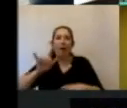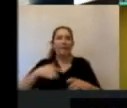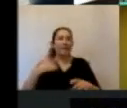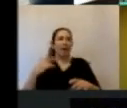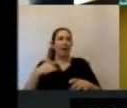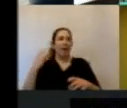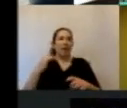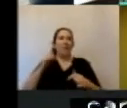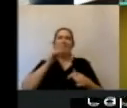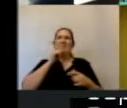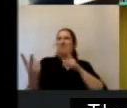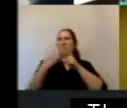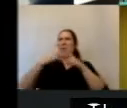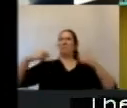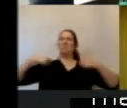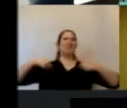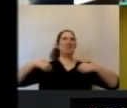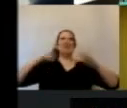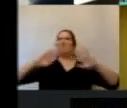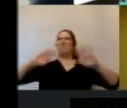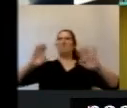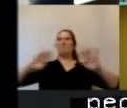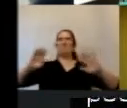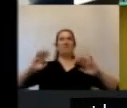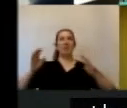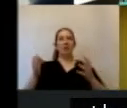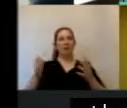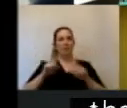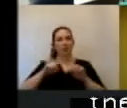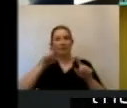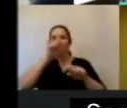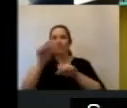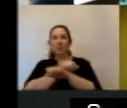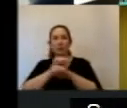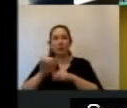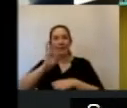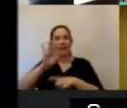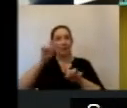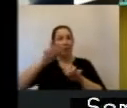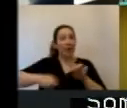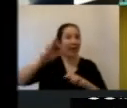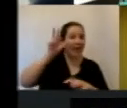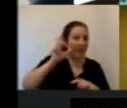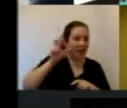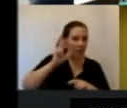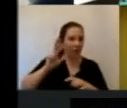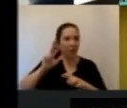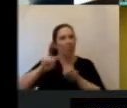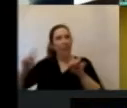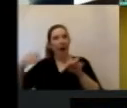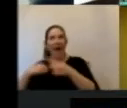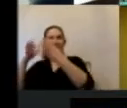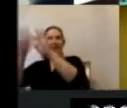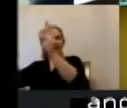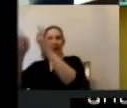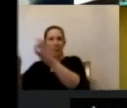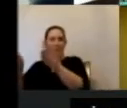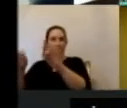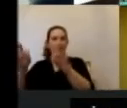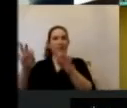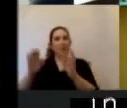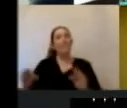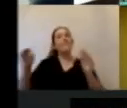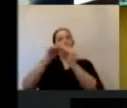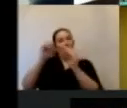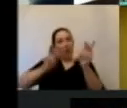TV even. Yeah, thanks, because I thought you had, but I think it just always is helpful